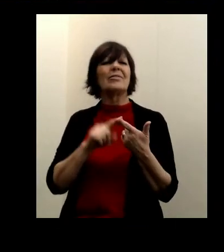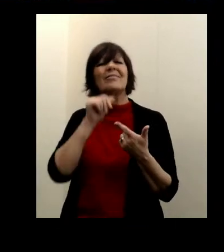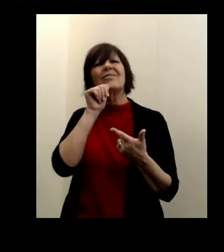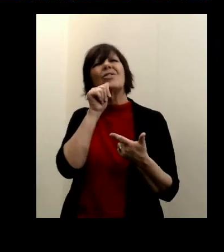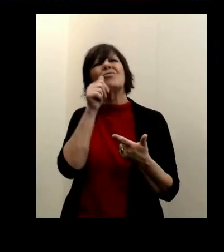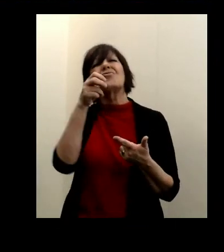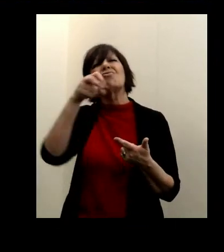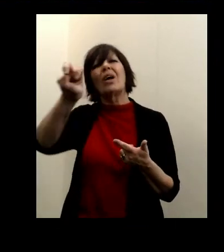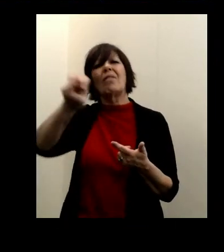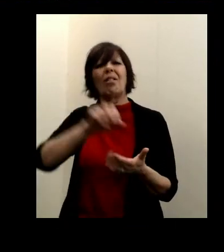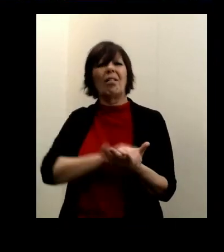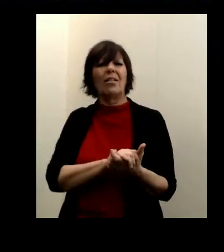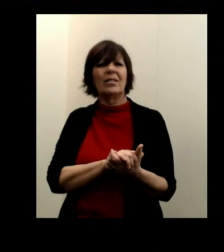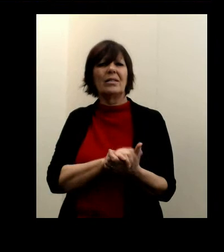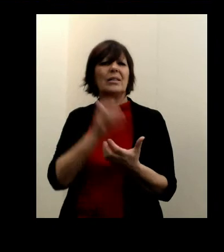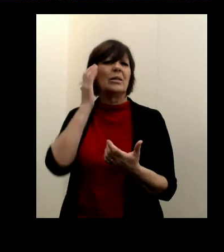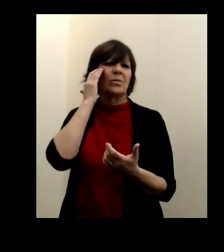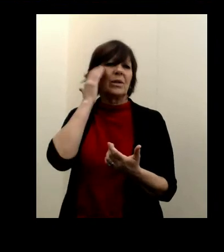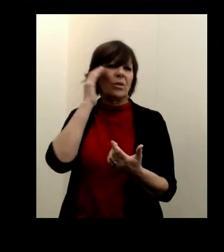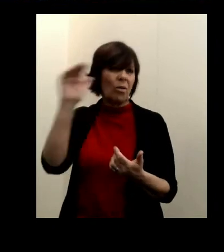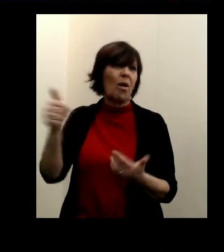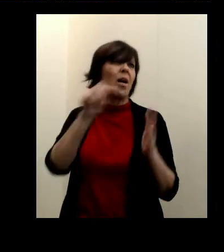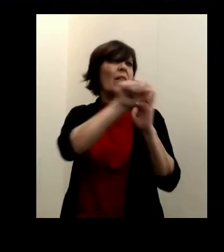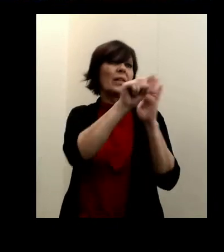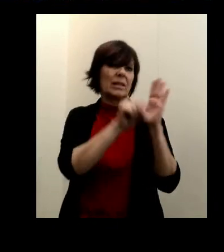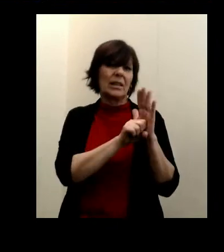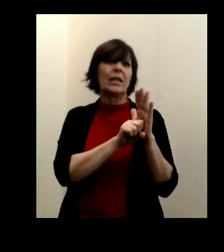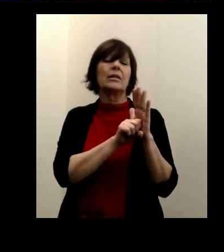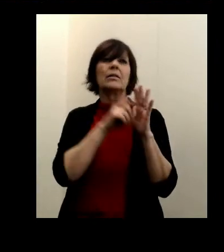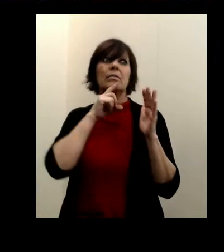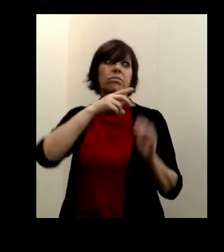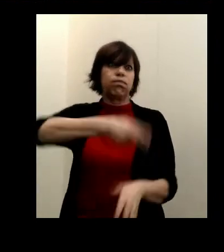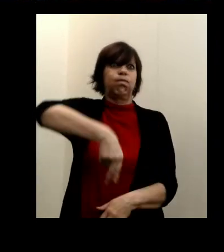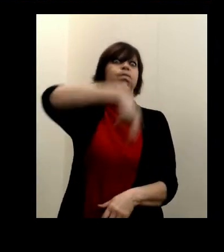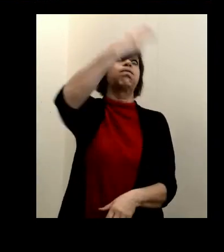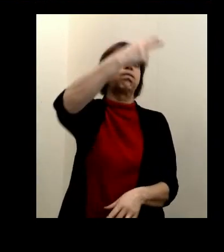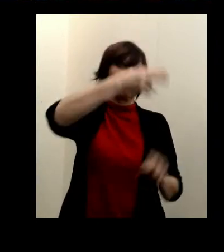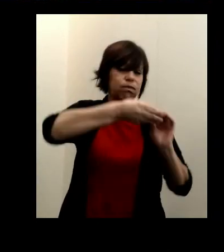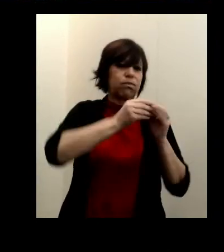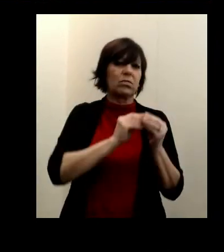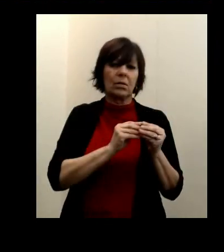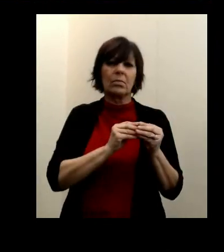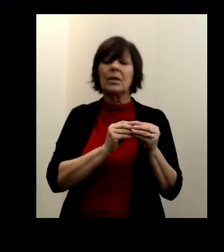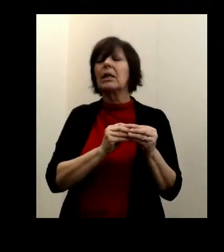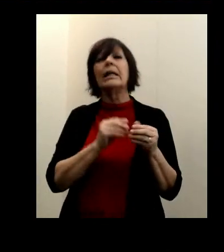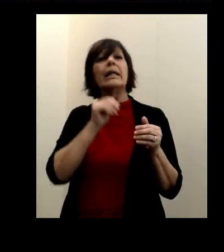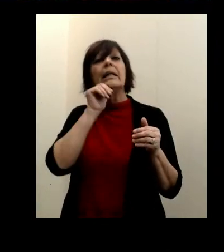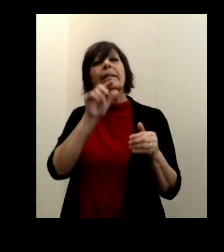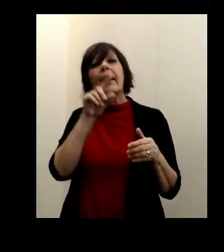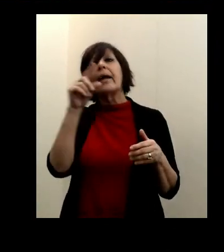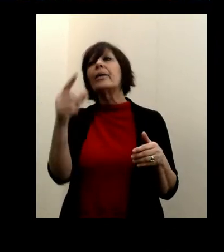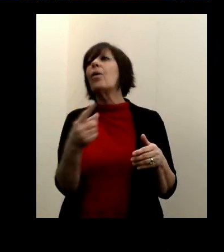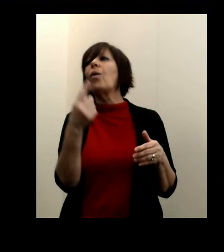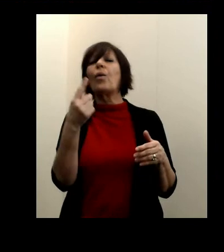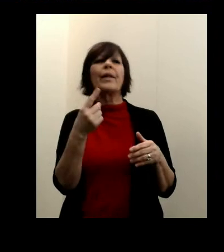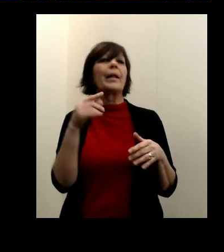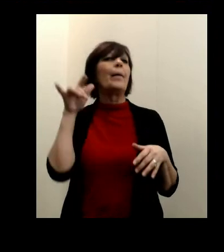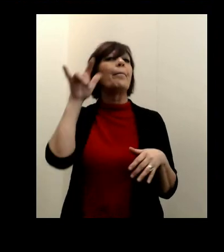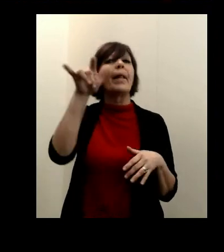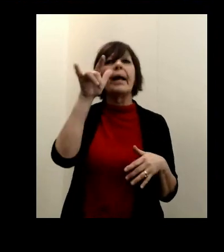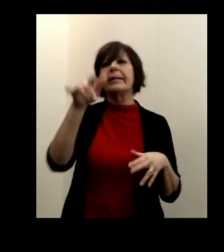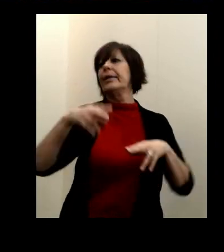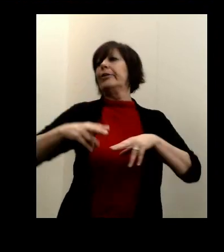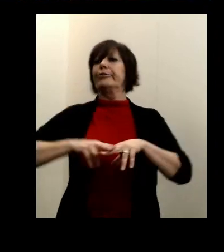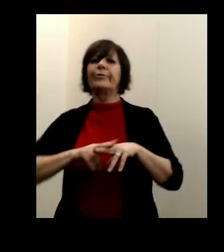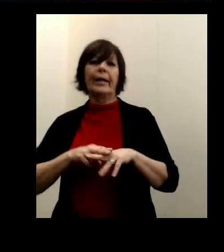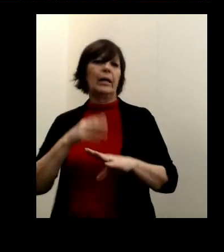traveling. We know that that other states have very high rates, and it's not, it's not just the planes and trains and buses where